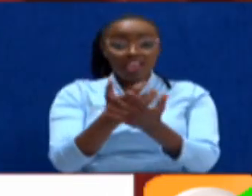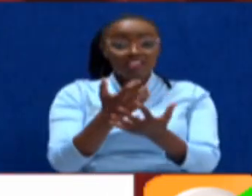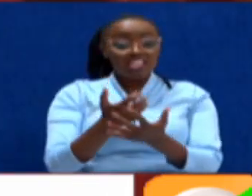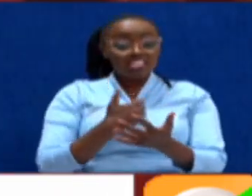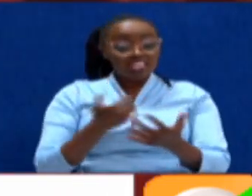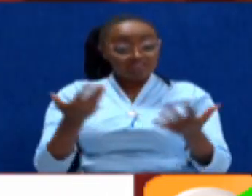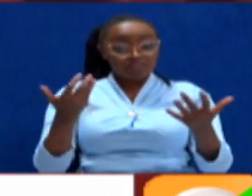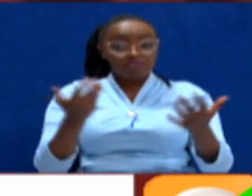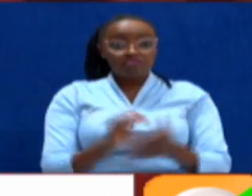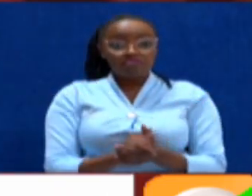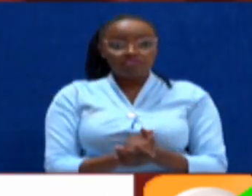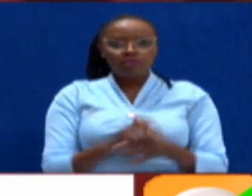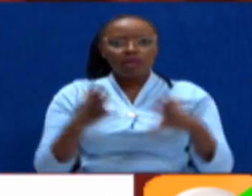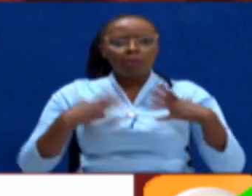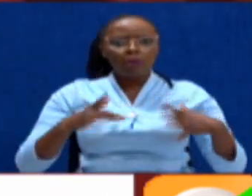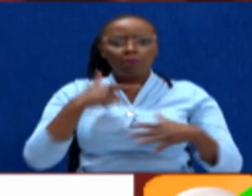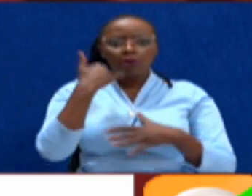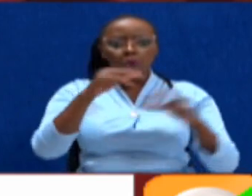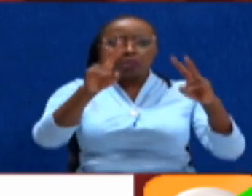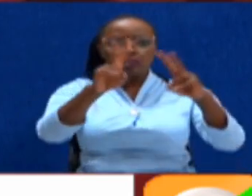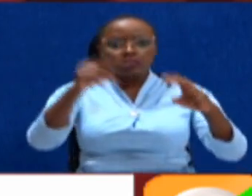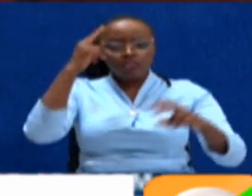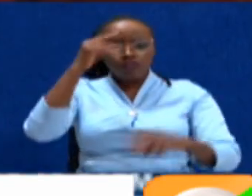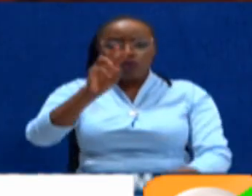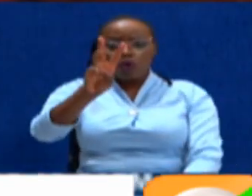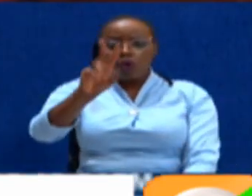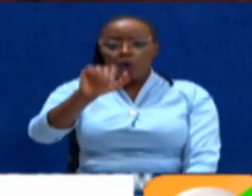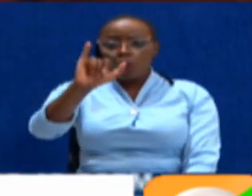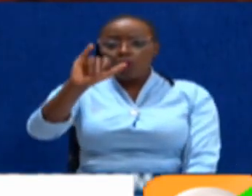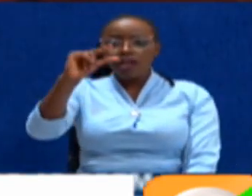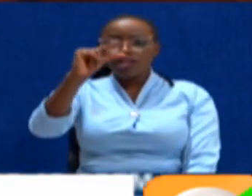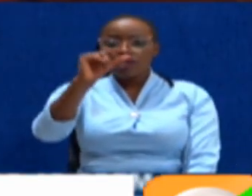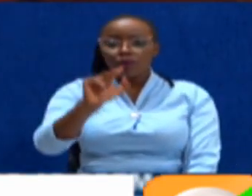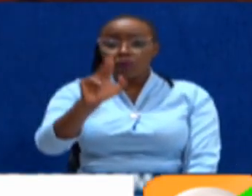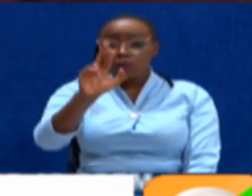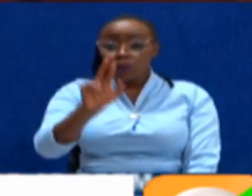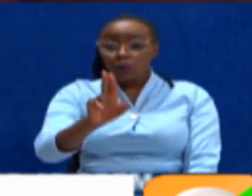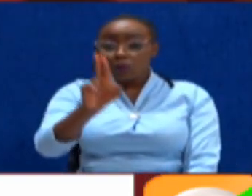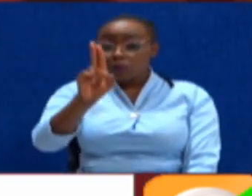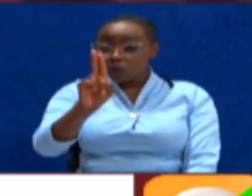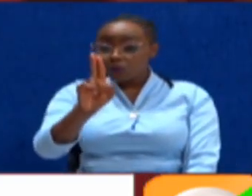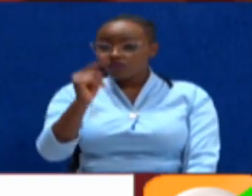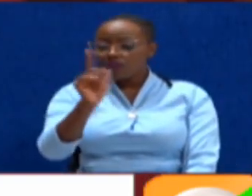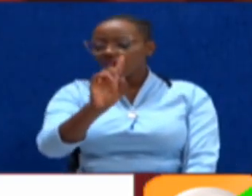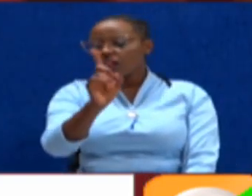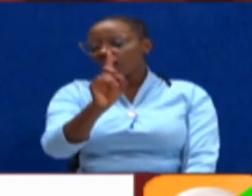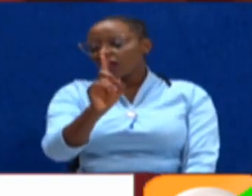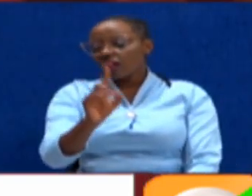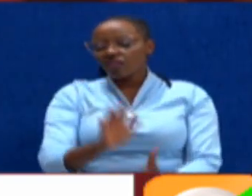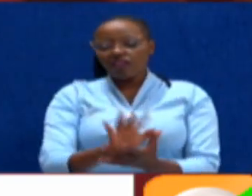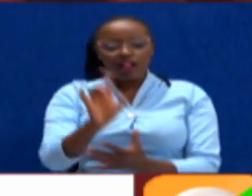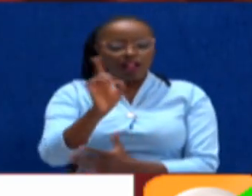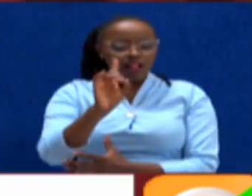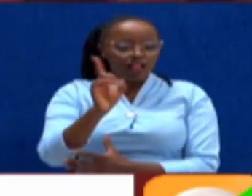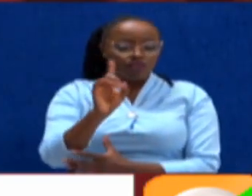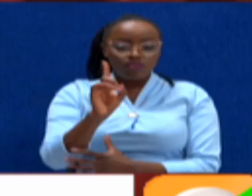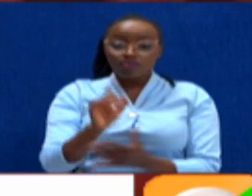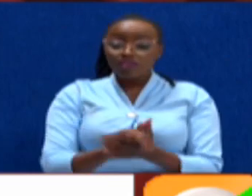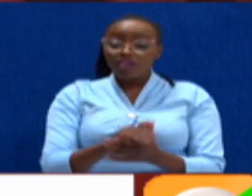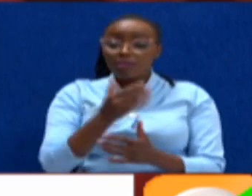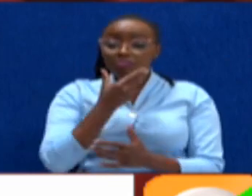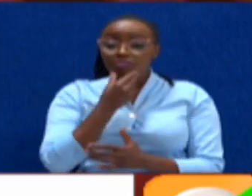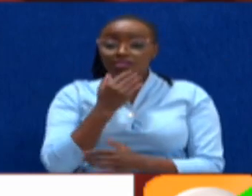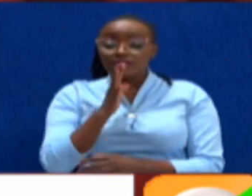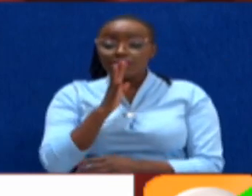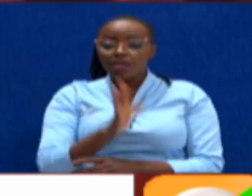evidence, the people who are looking for Waiguru's head is not the point county of order, assembly. Mr. Speaker. Point of order, Mr. Speaker. And Mr.